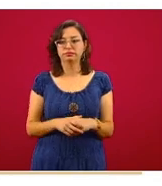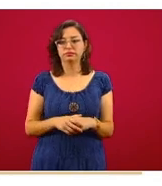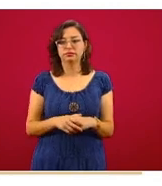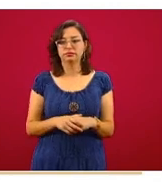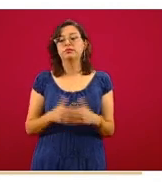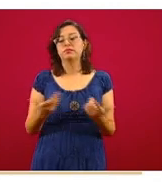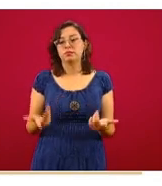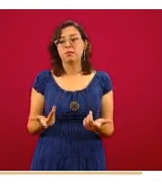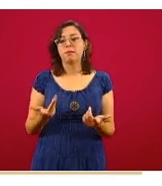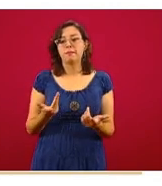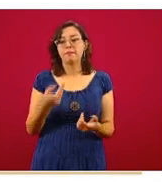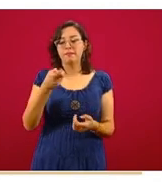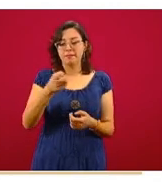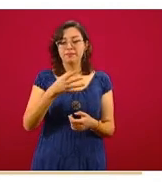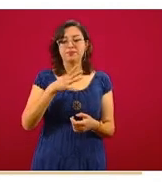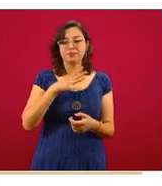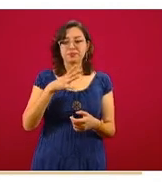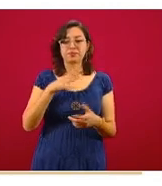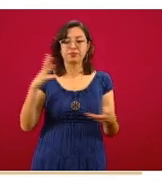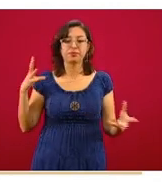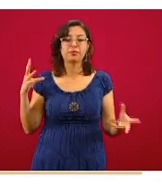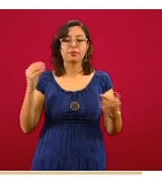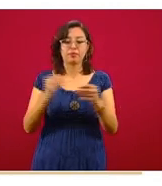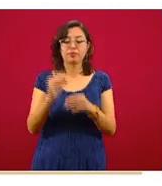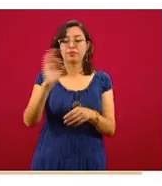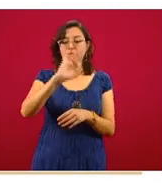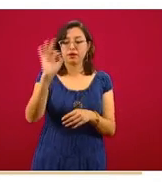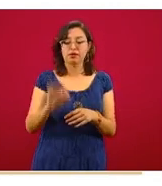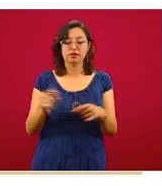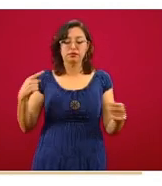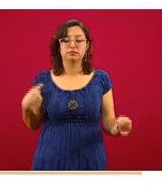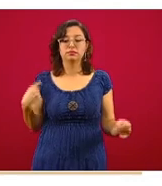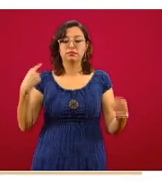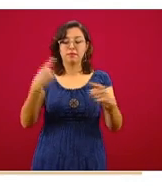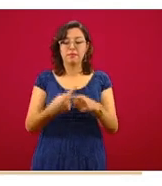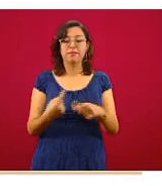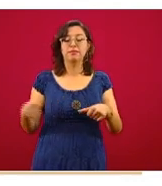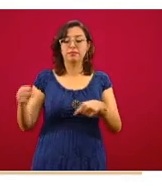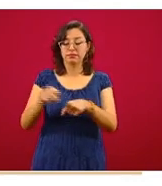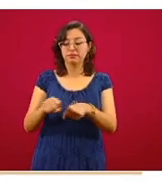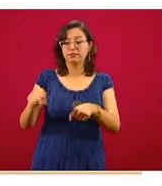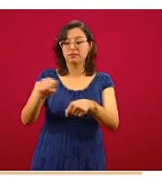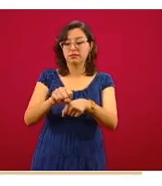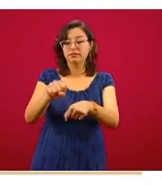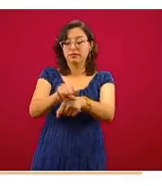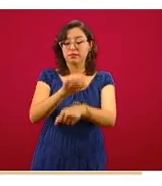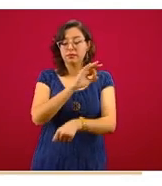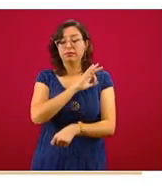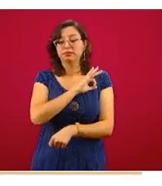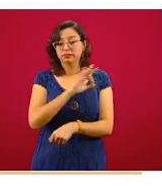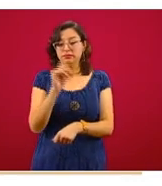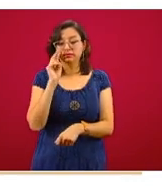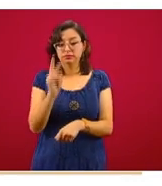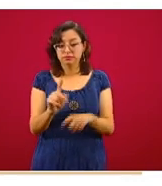that represent the daily newly confirmed cases. We just had